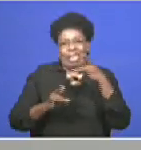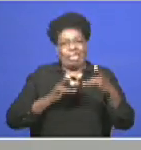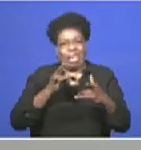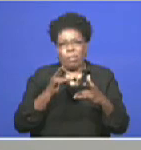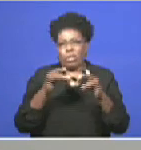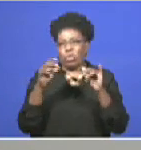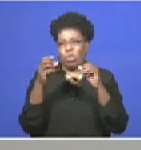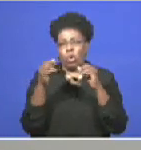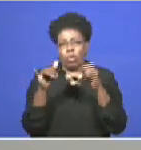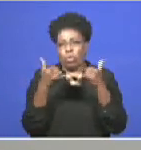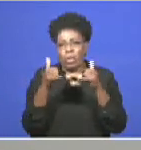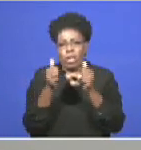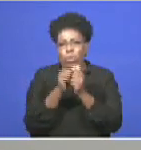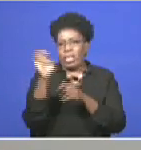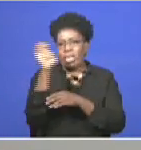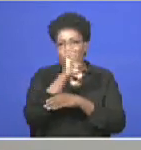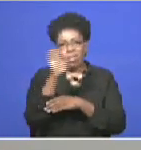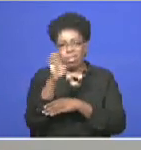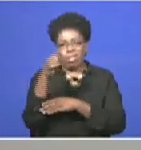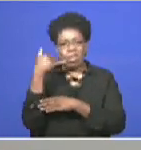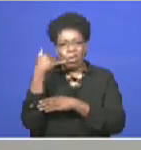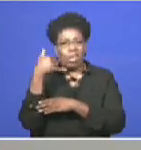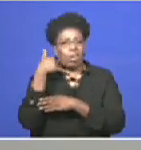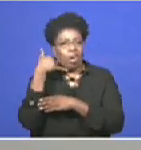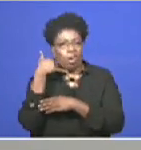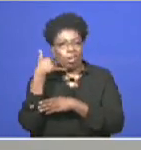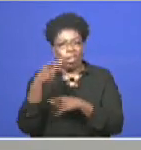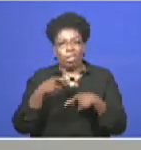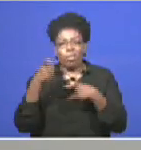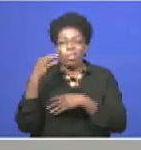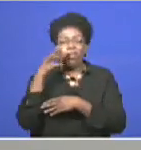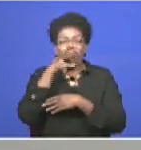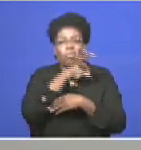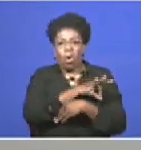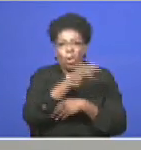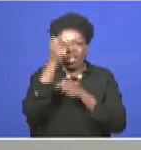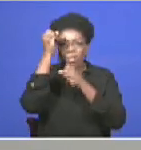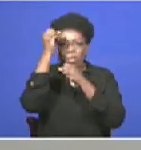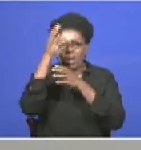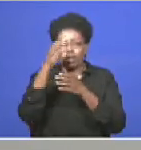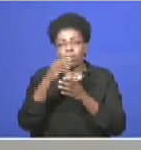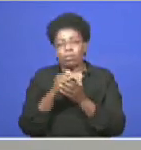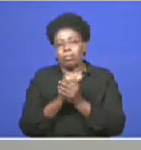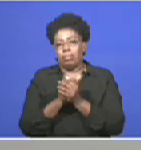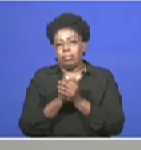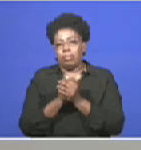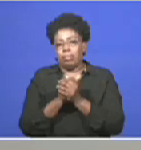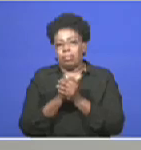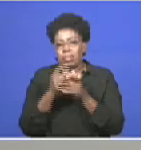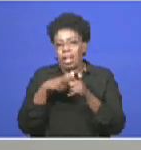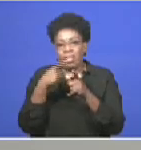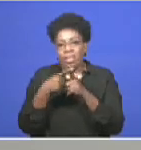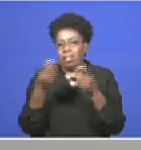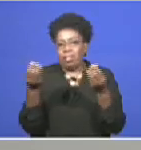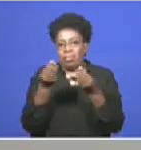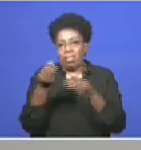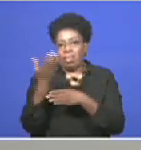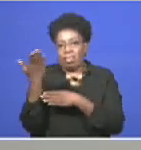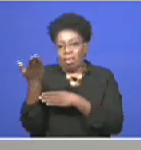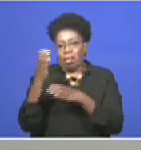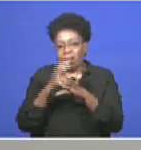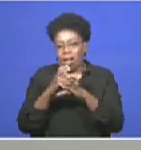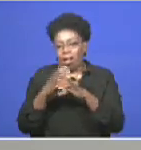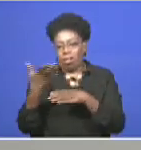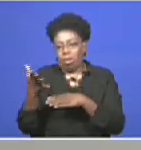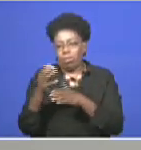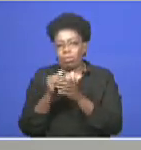with the emergency services. So they would call and they would give us some false information, the crews would respond, and there is nothing there, or they would